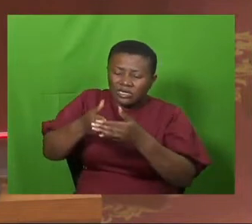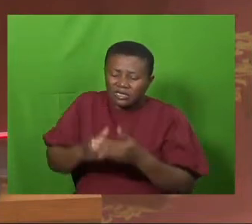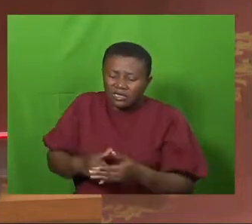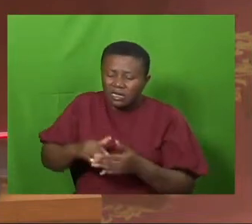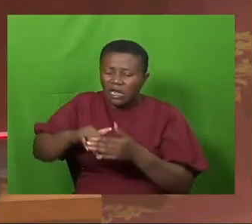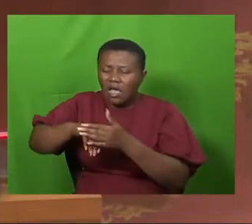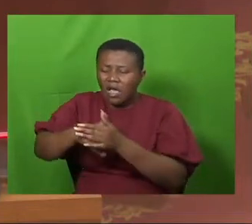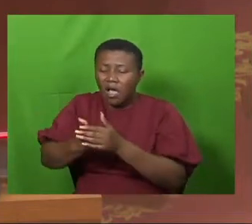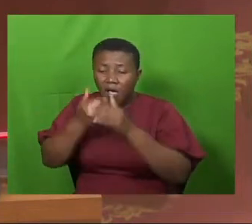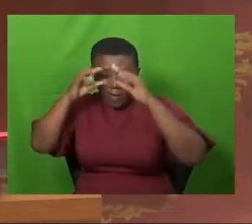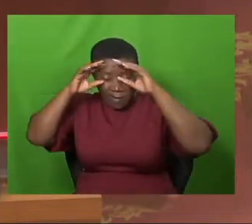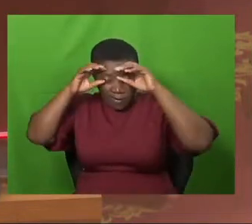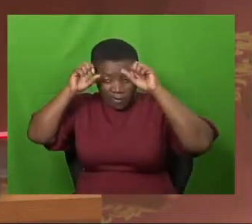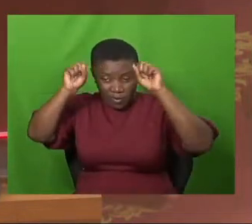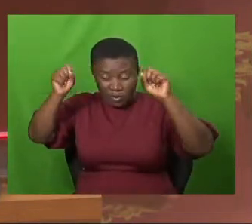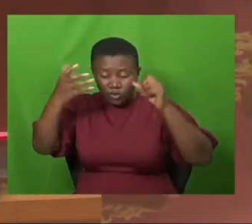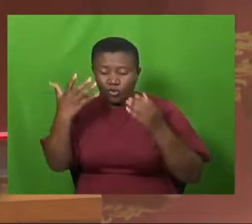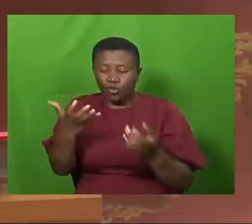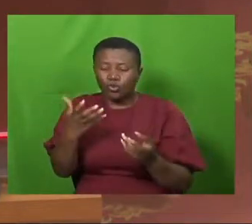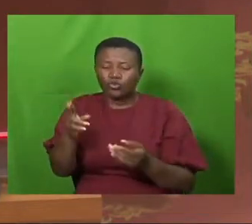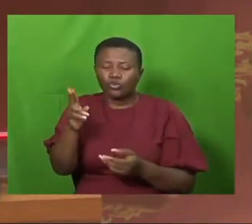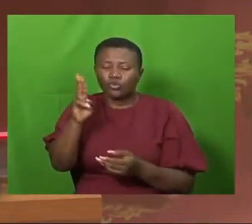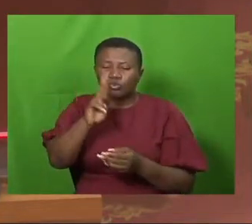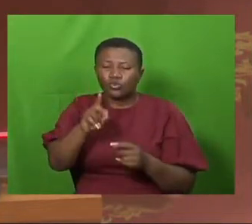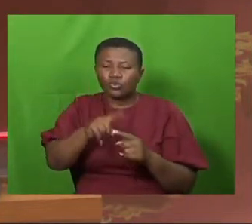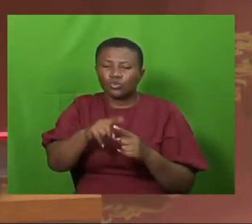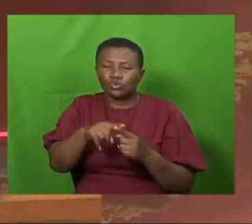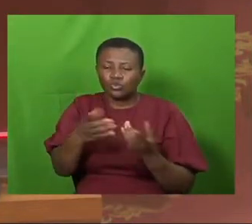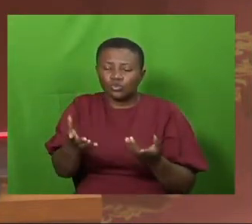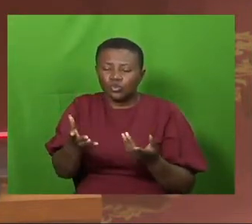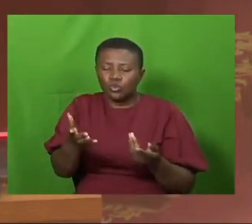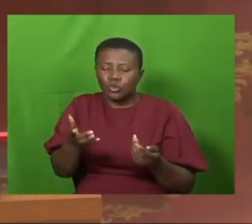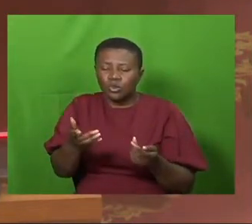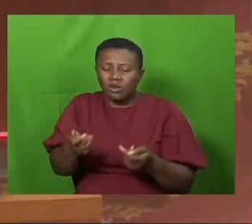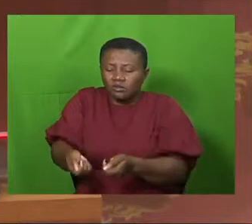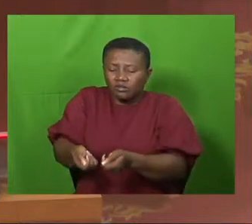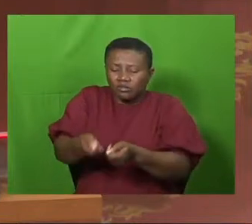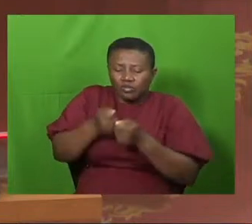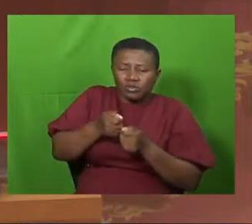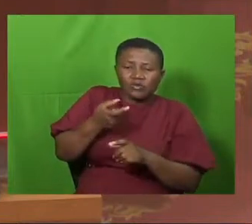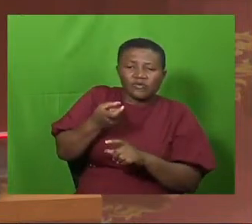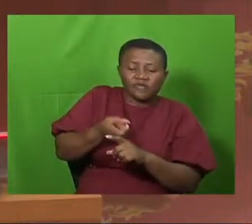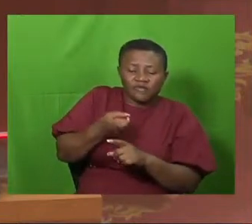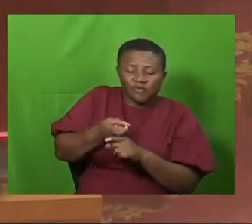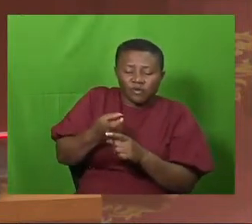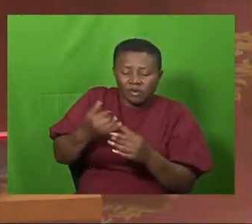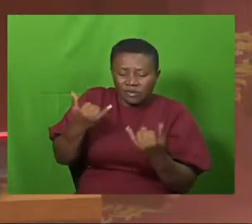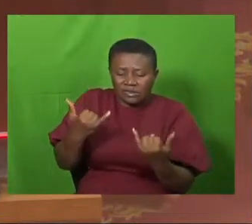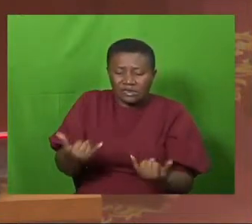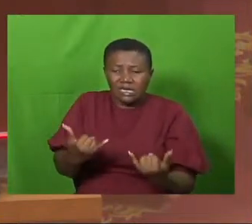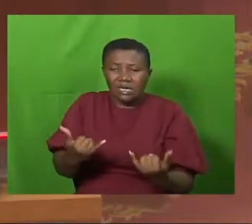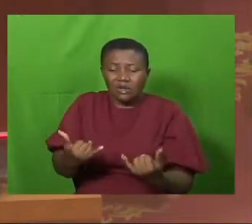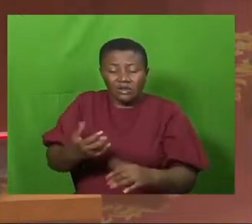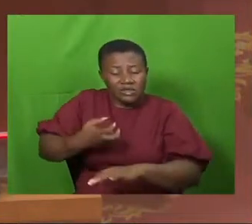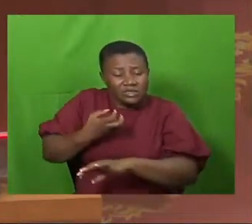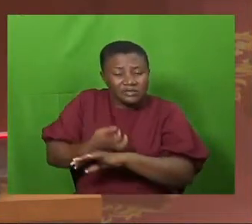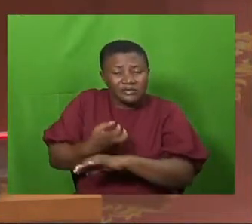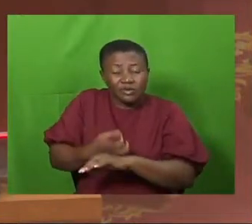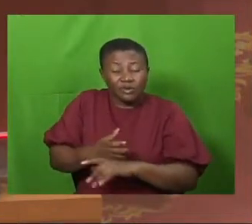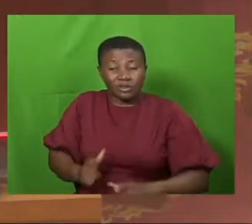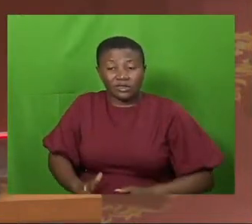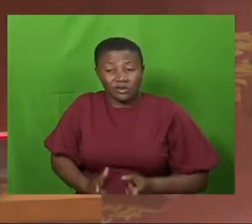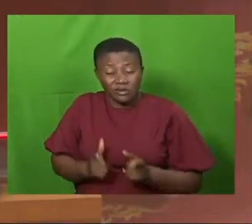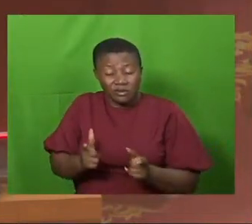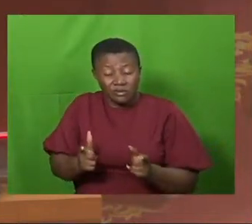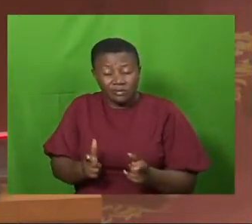intends to lead towards recovery from its current economic difficulties. The address instilled hope that Ghana is on